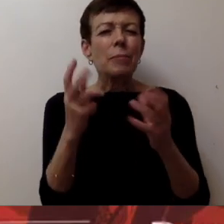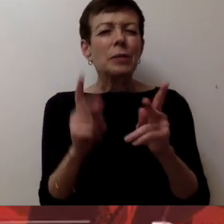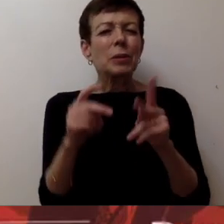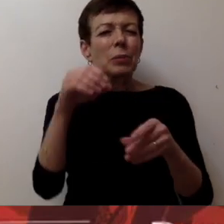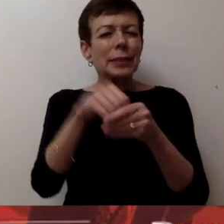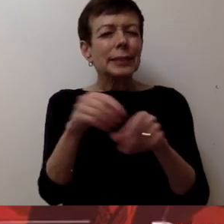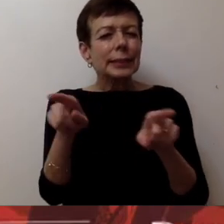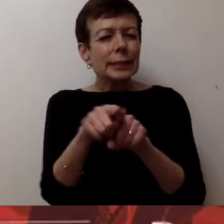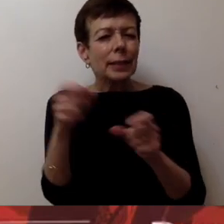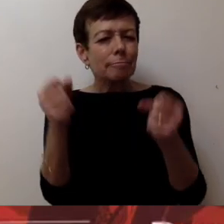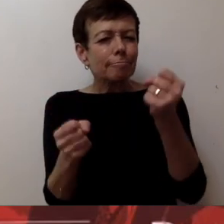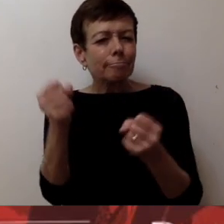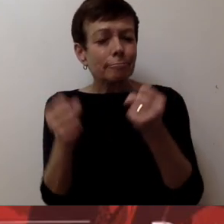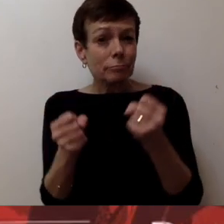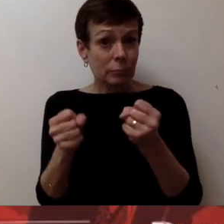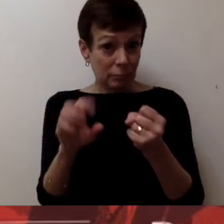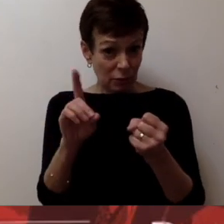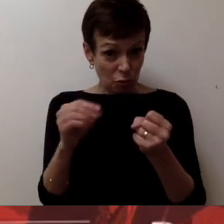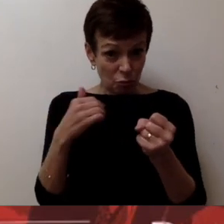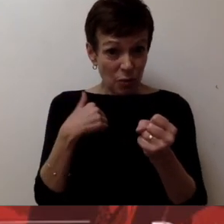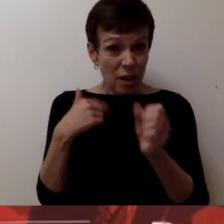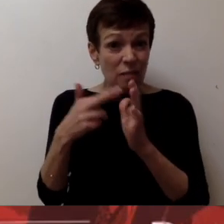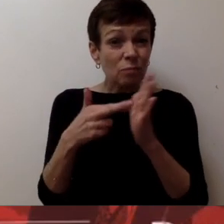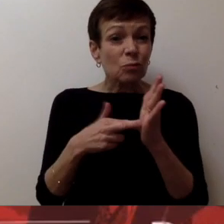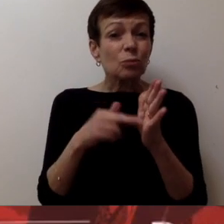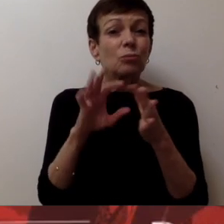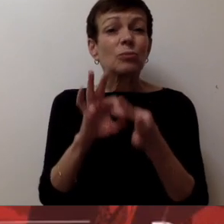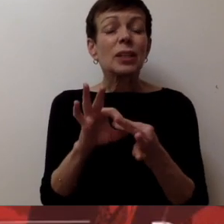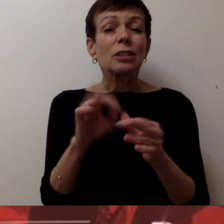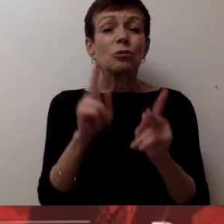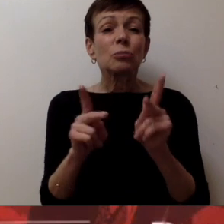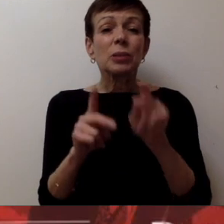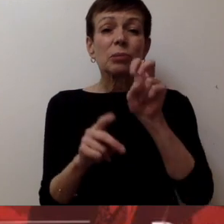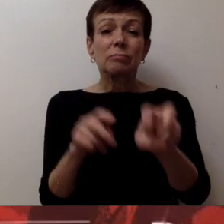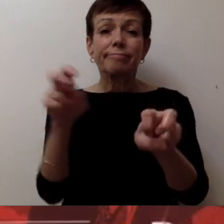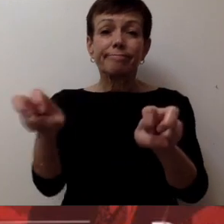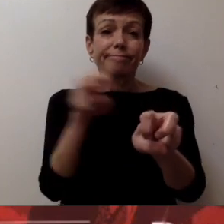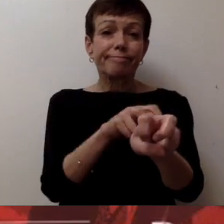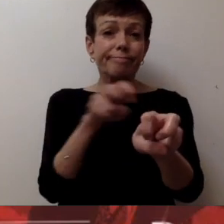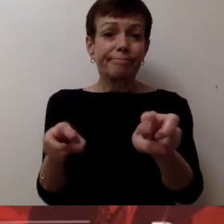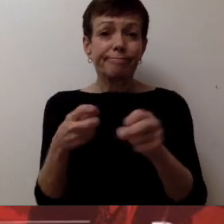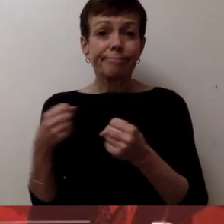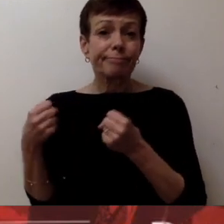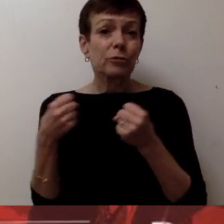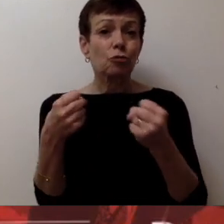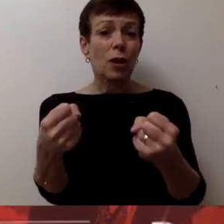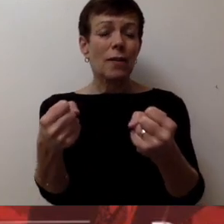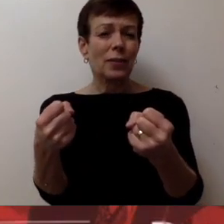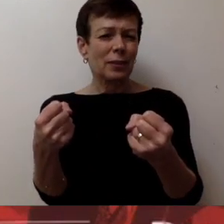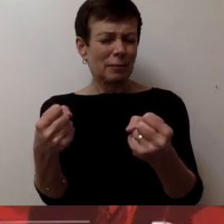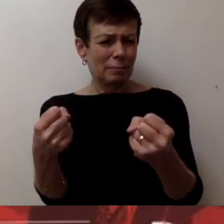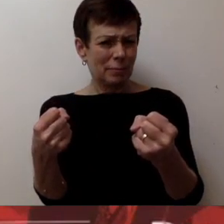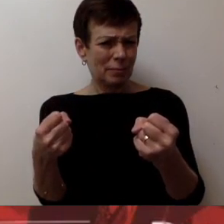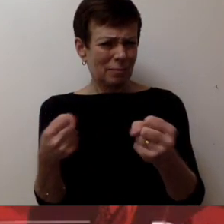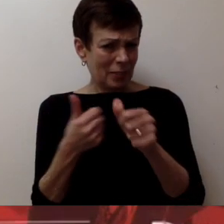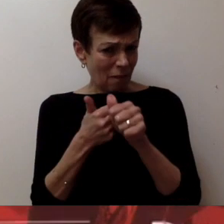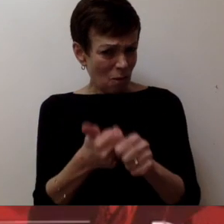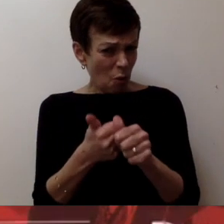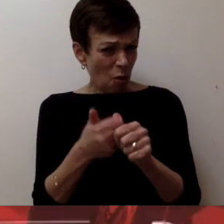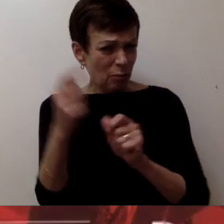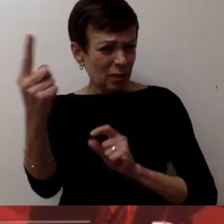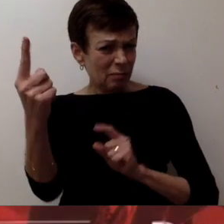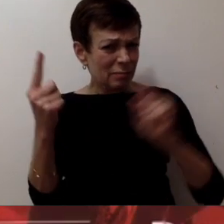have any measures or controls around passengers riding in the same vehicle together while maintaining social distancing?